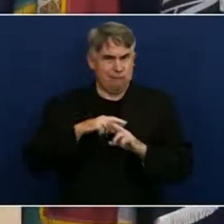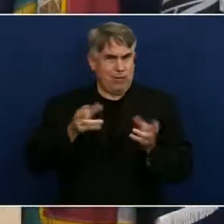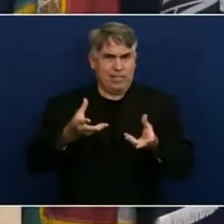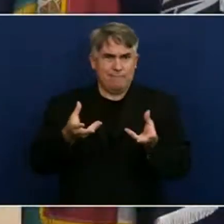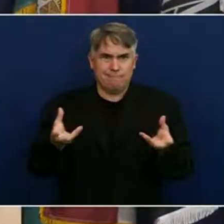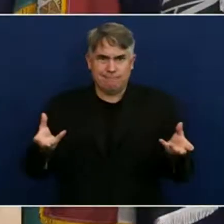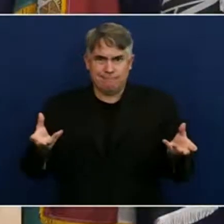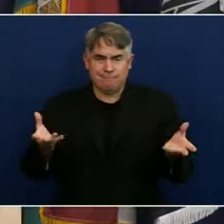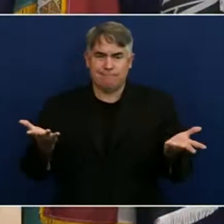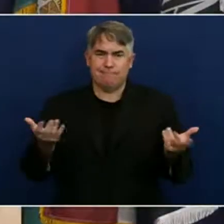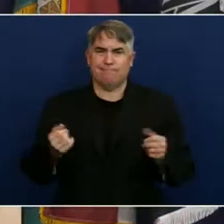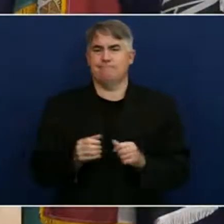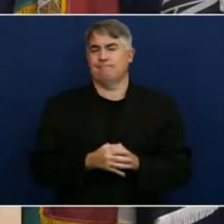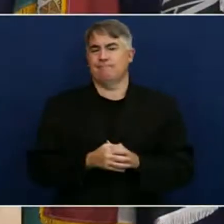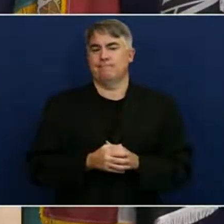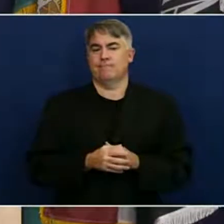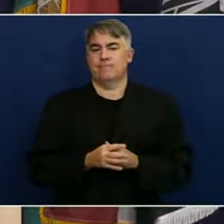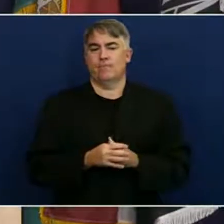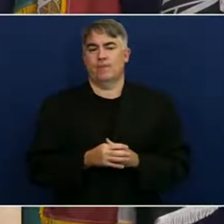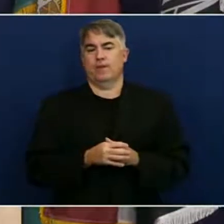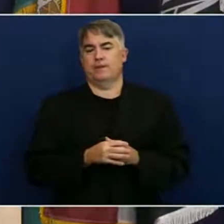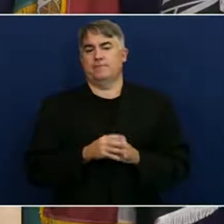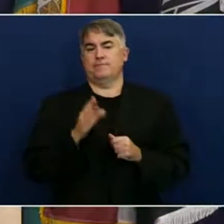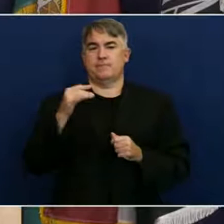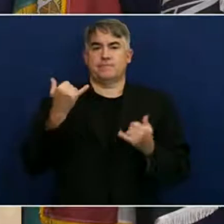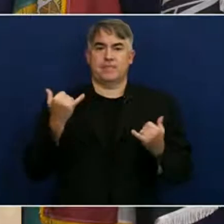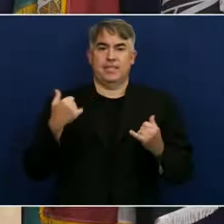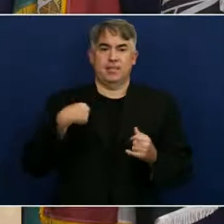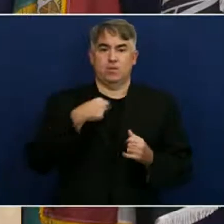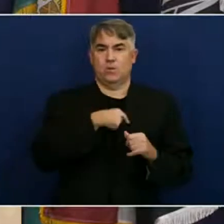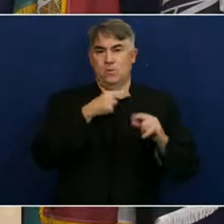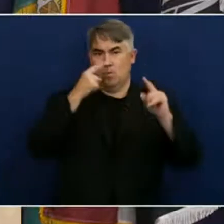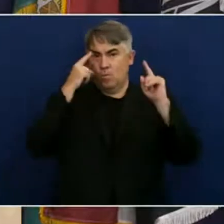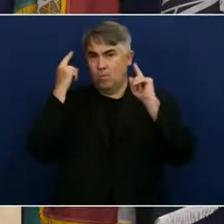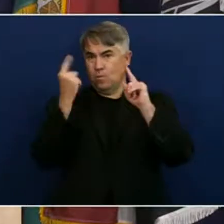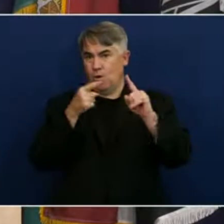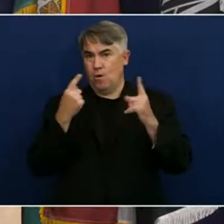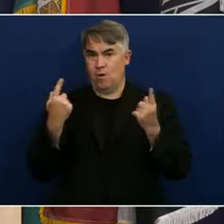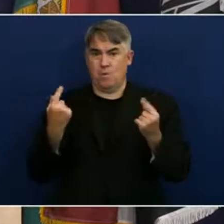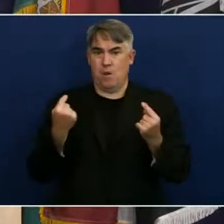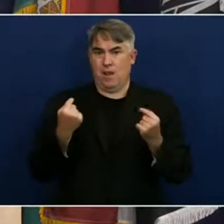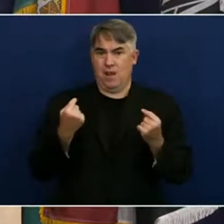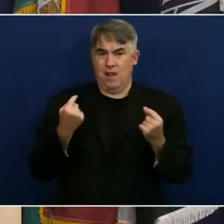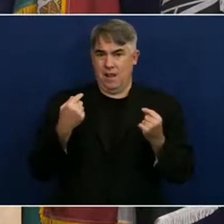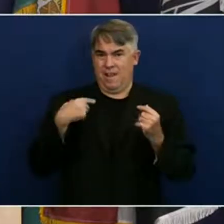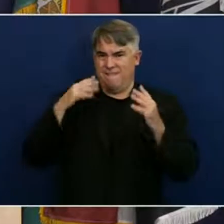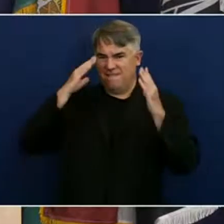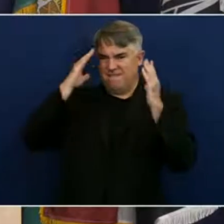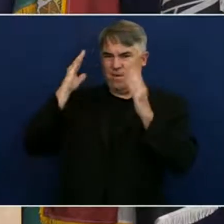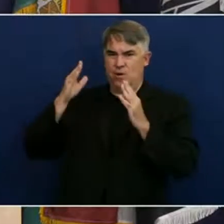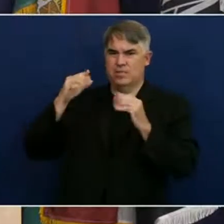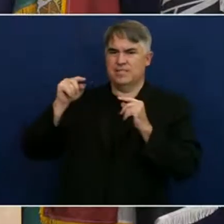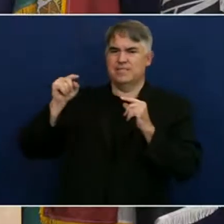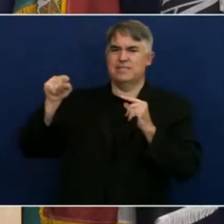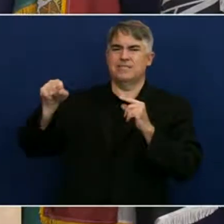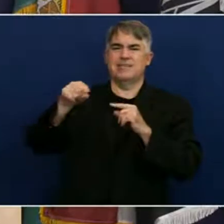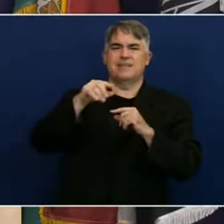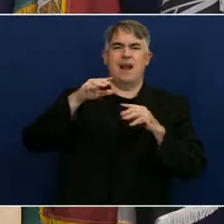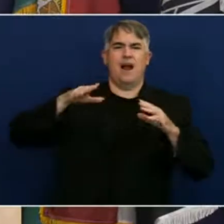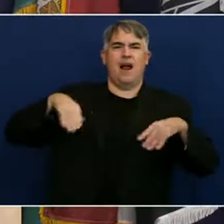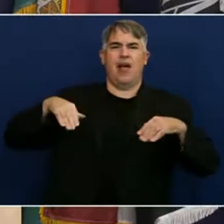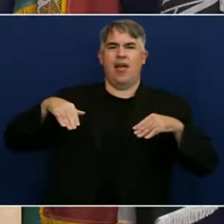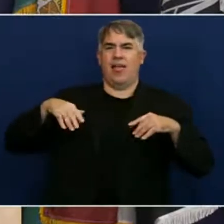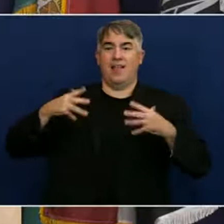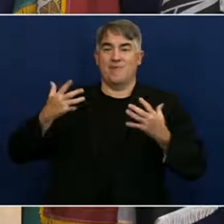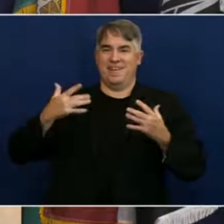around mobile sites, we're launching a variety in the coming weeks of individually targeted programs and efforts designed to